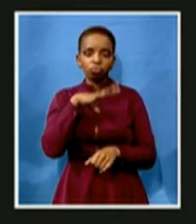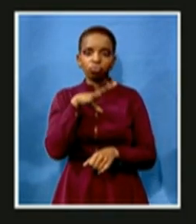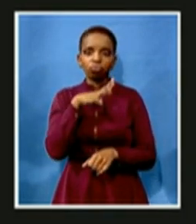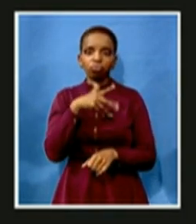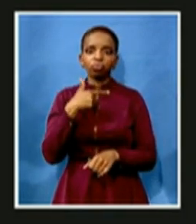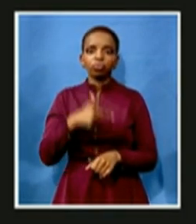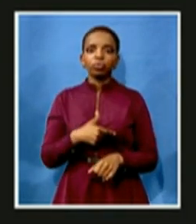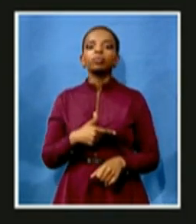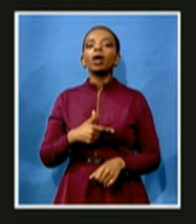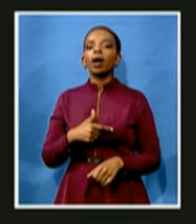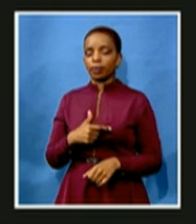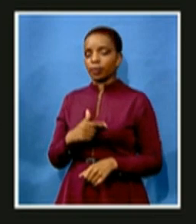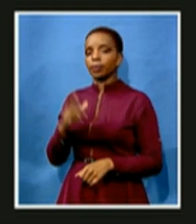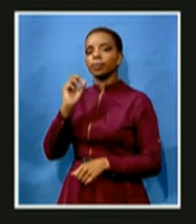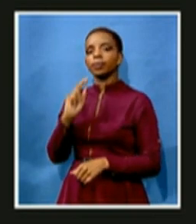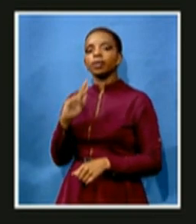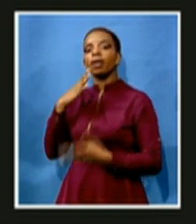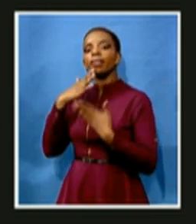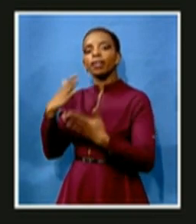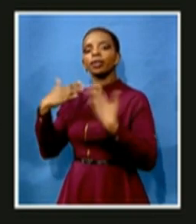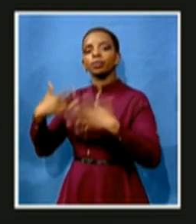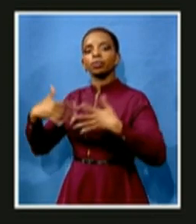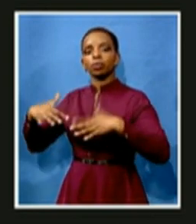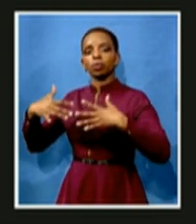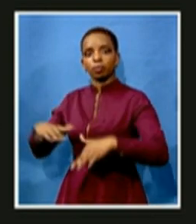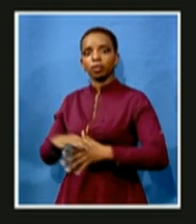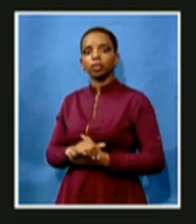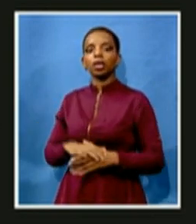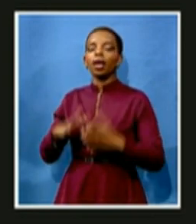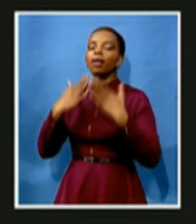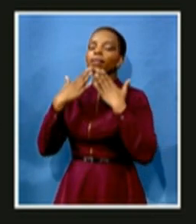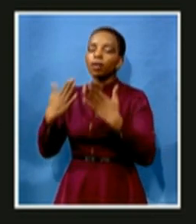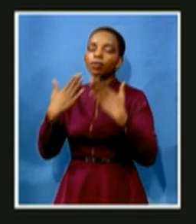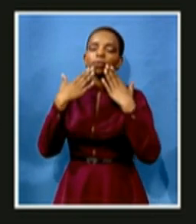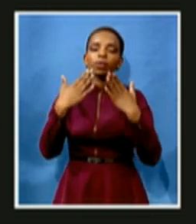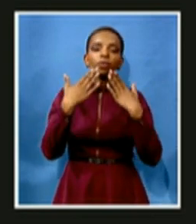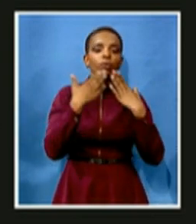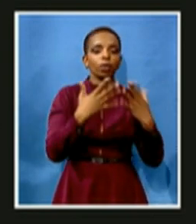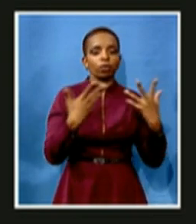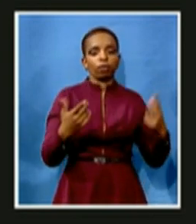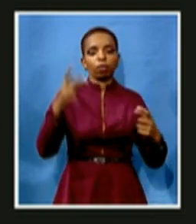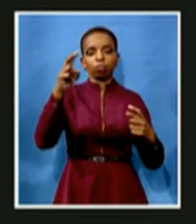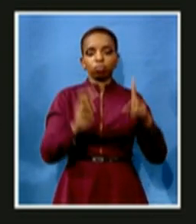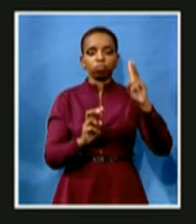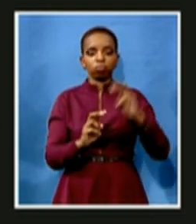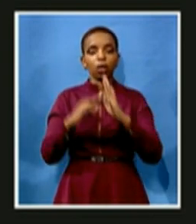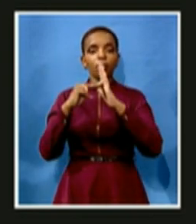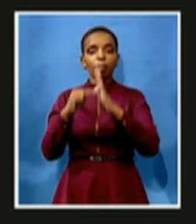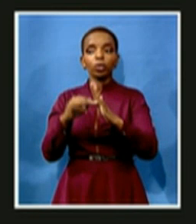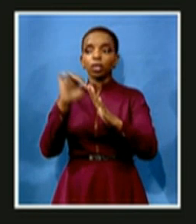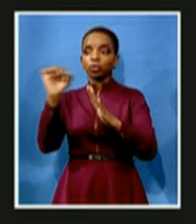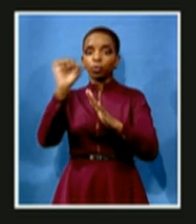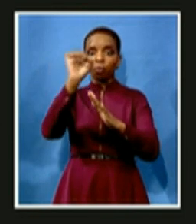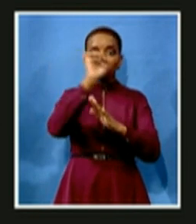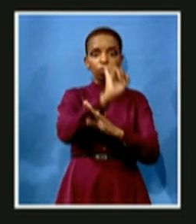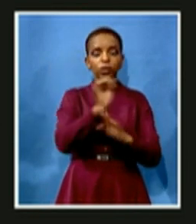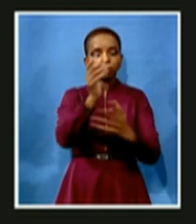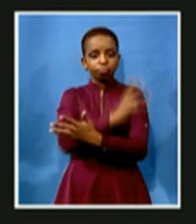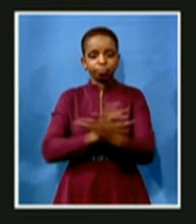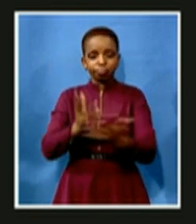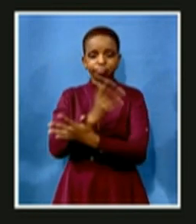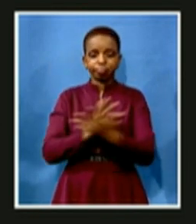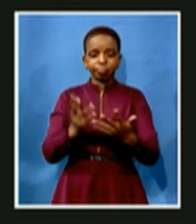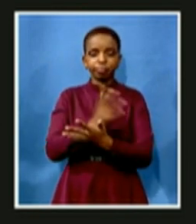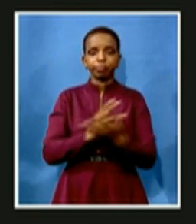We can be here all day discussing modeling. It's a very, very interesting topic. But I would like to hand back over to the